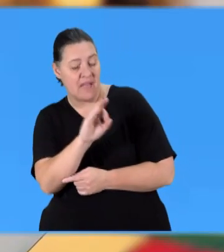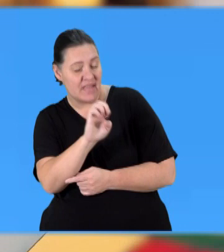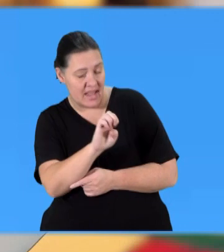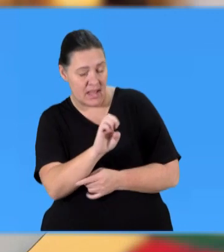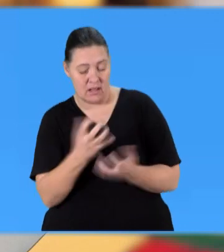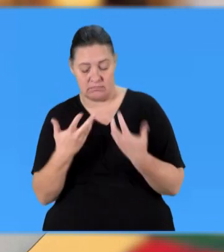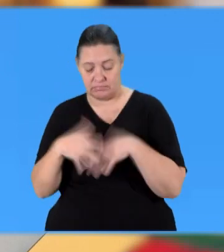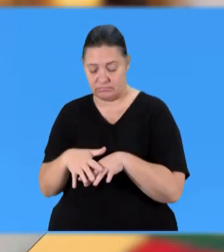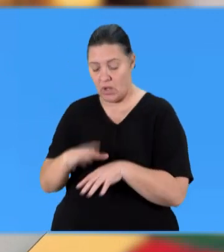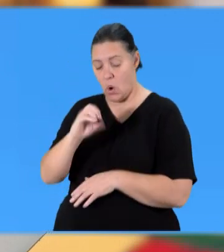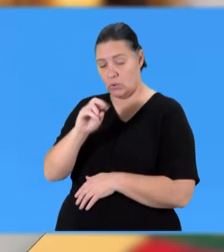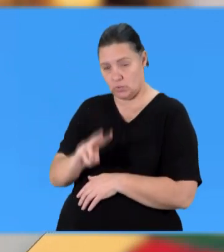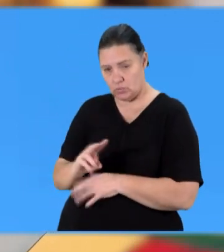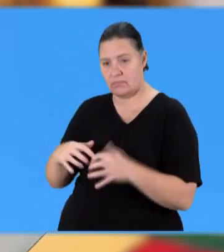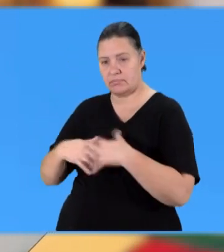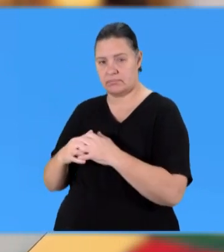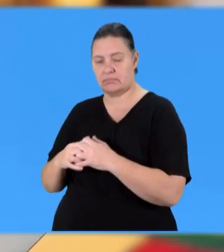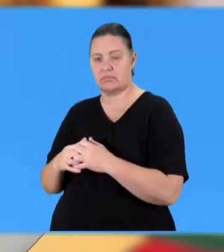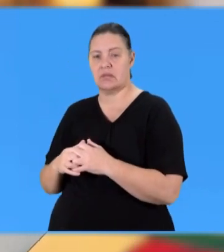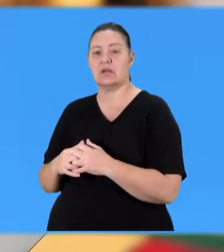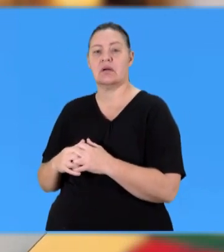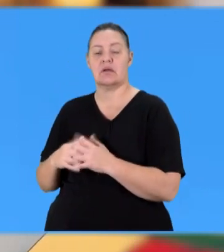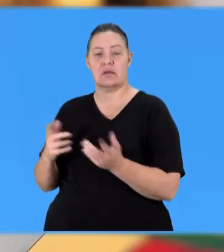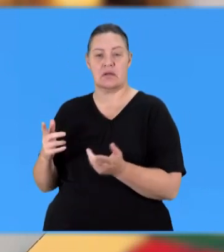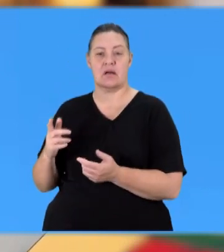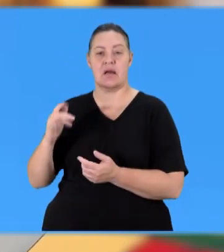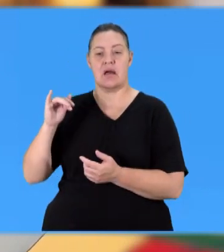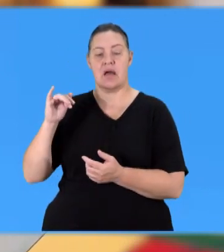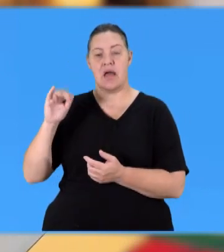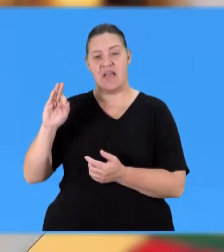iron reacts with oxygen, it forms iron oxide.